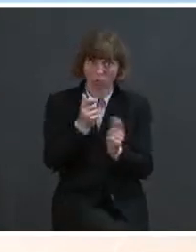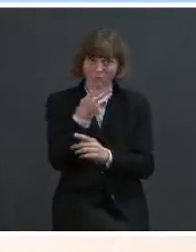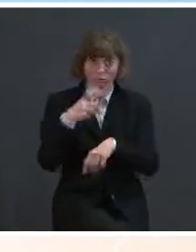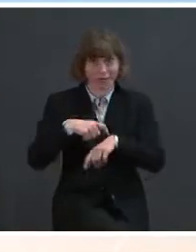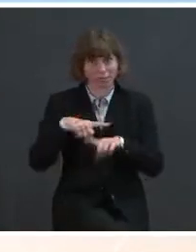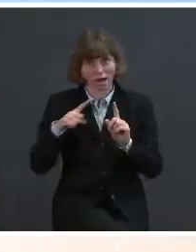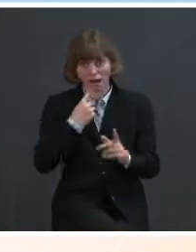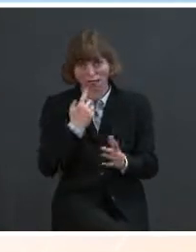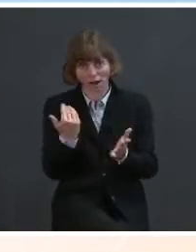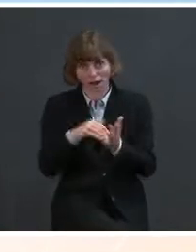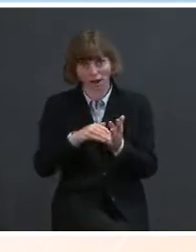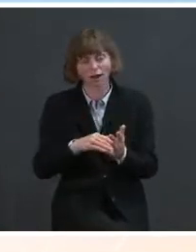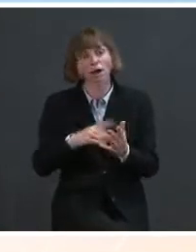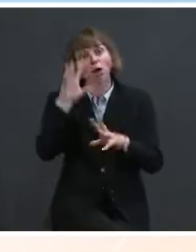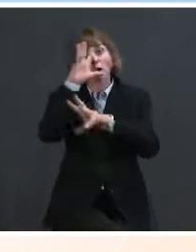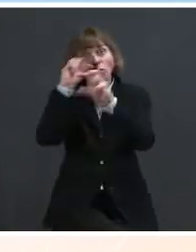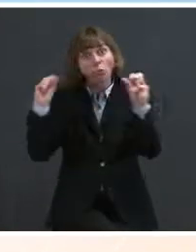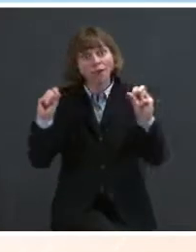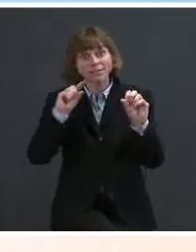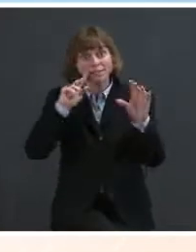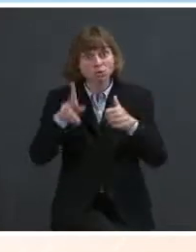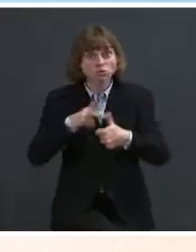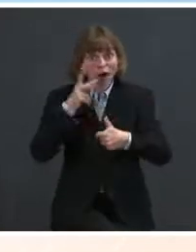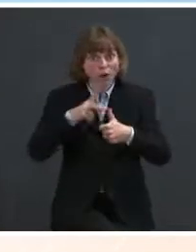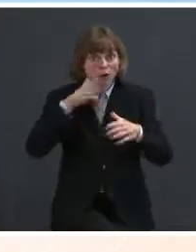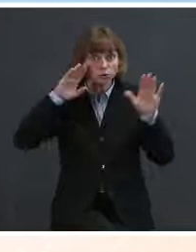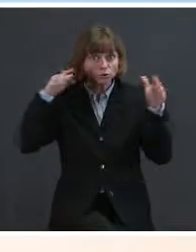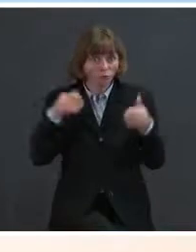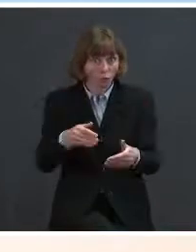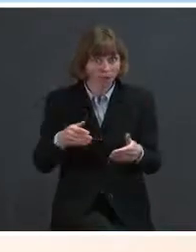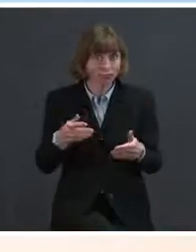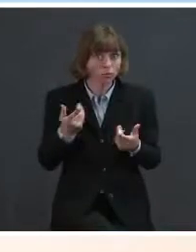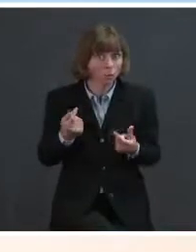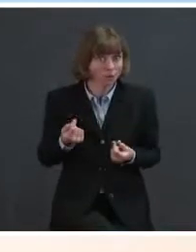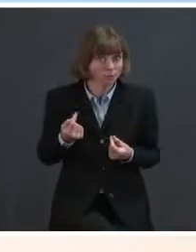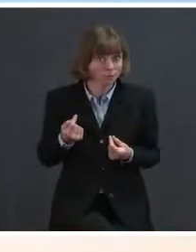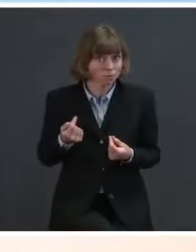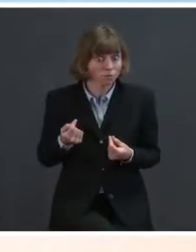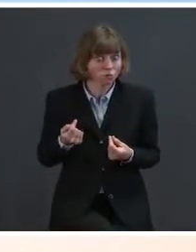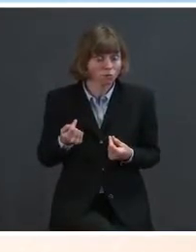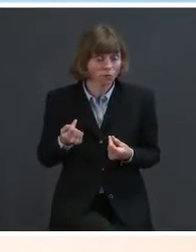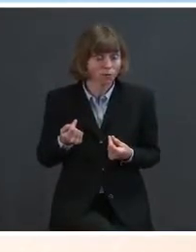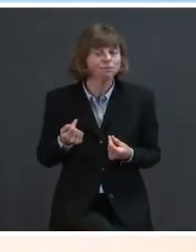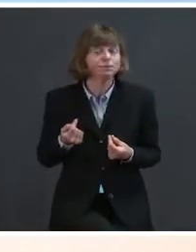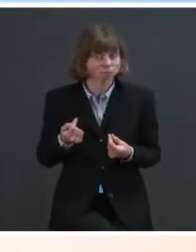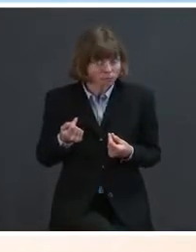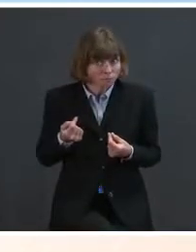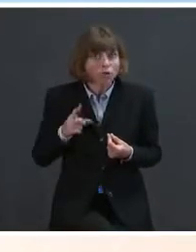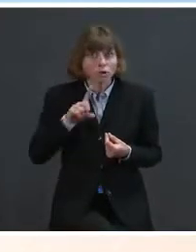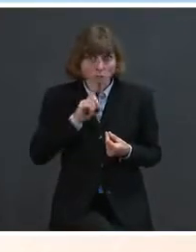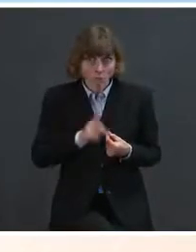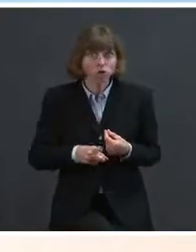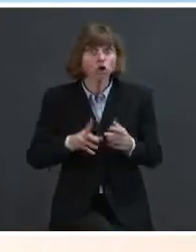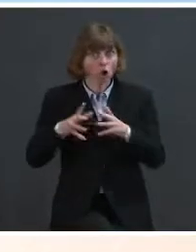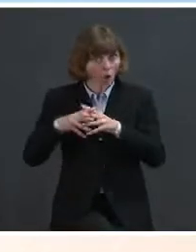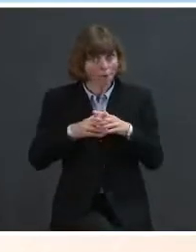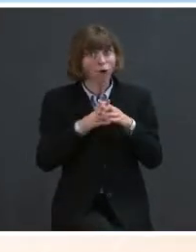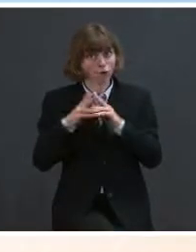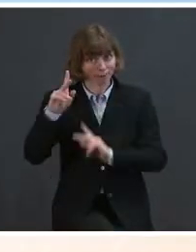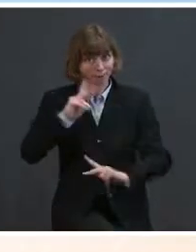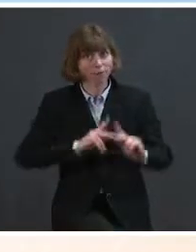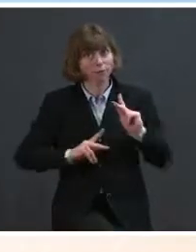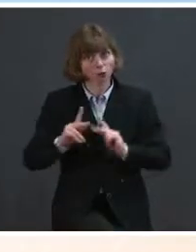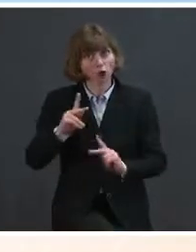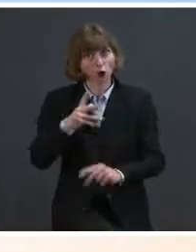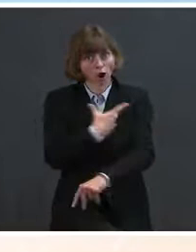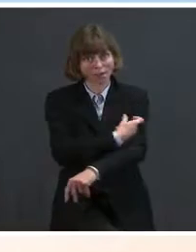the president's priority and focus is on ensuring that the American people are vaccinated. Obviously, he made some